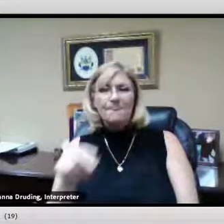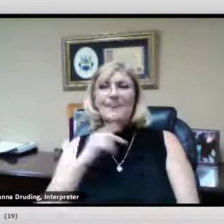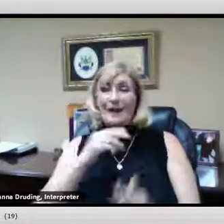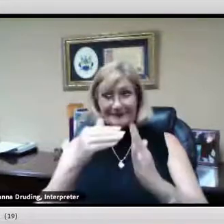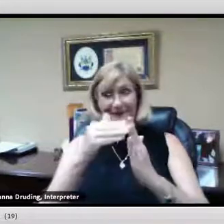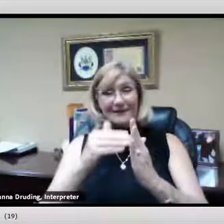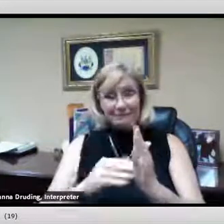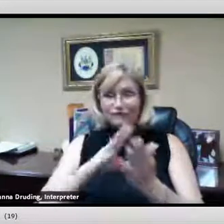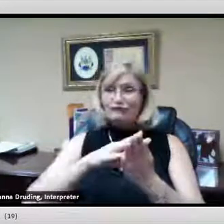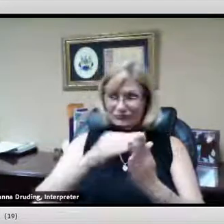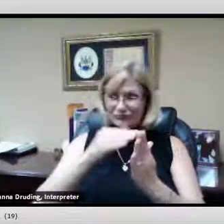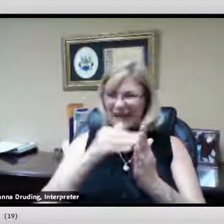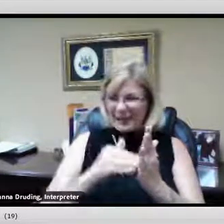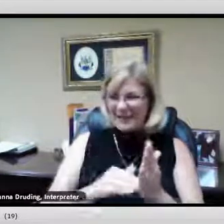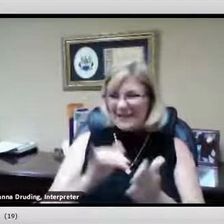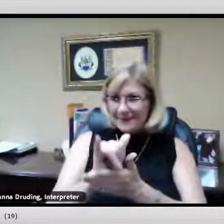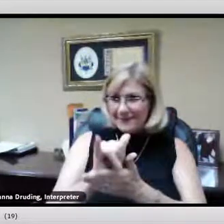lesson there.